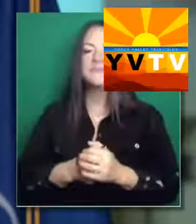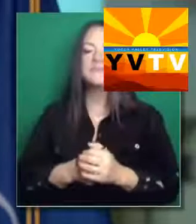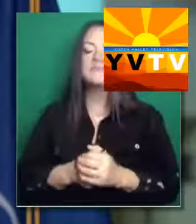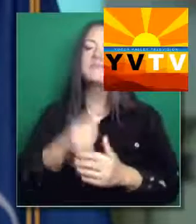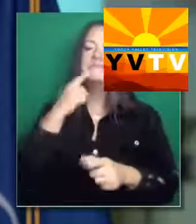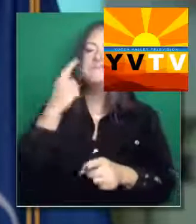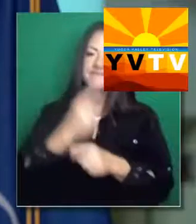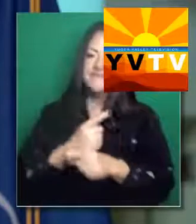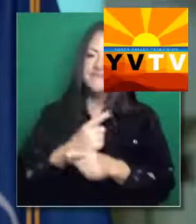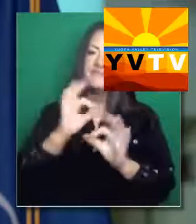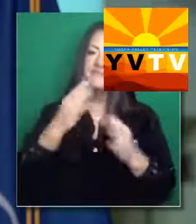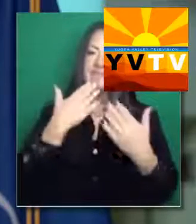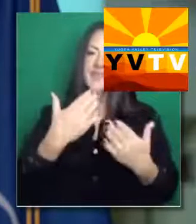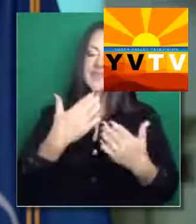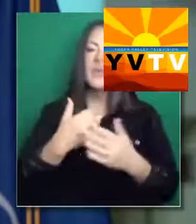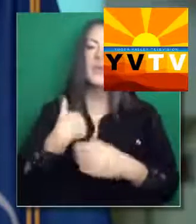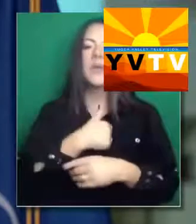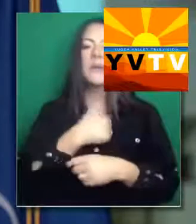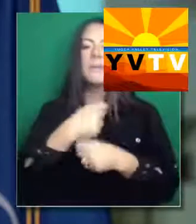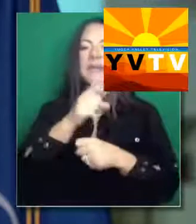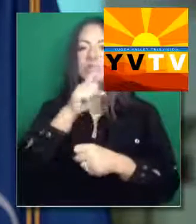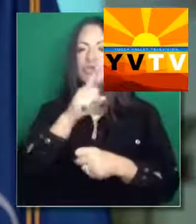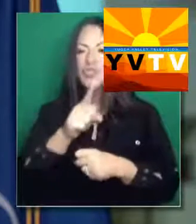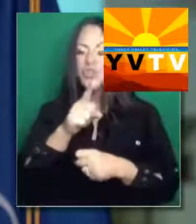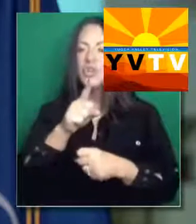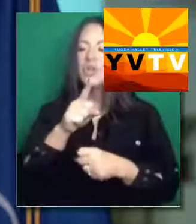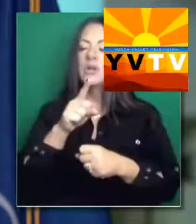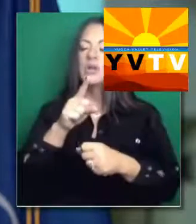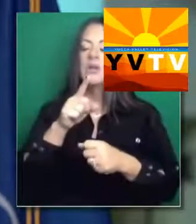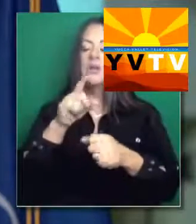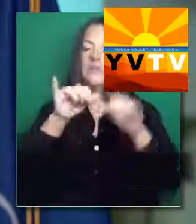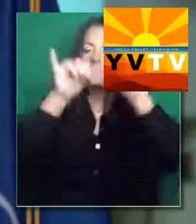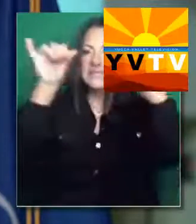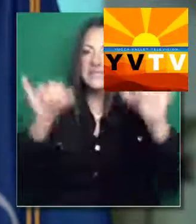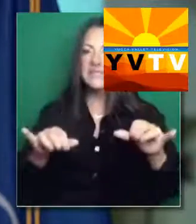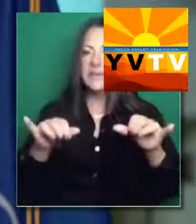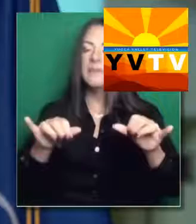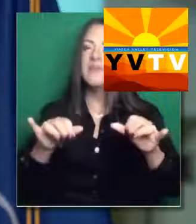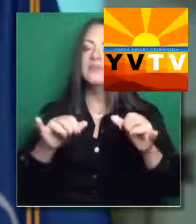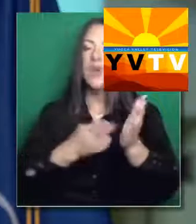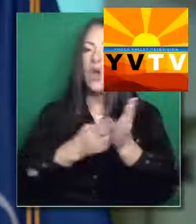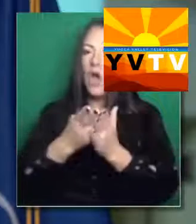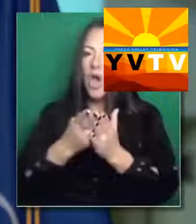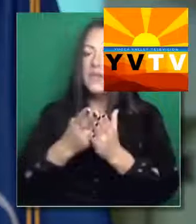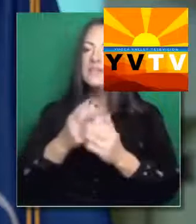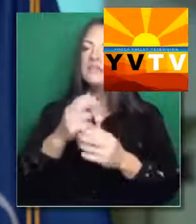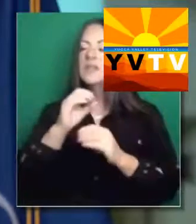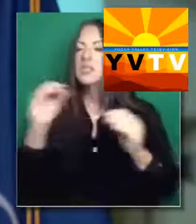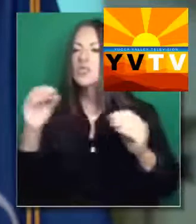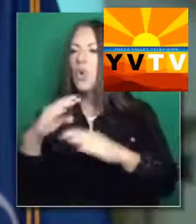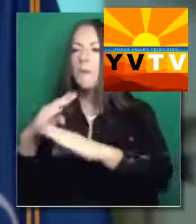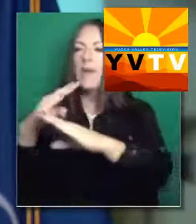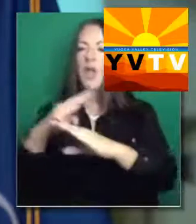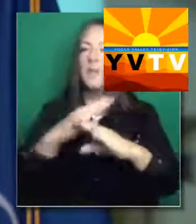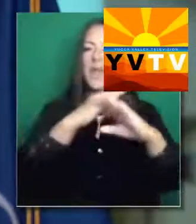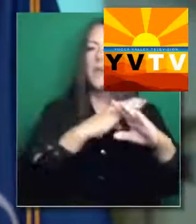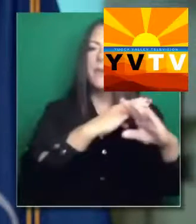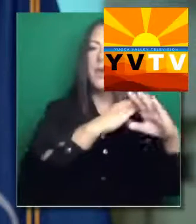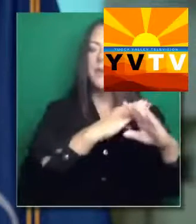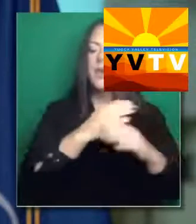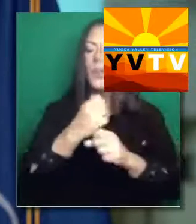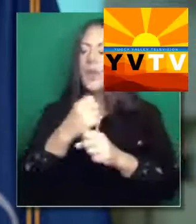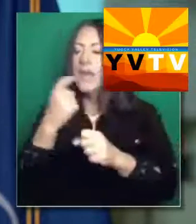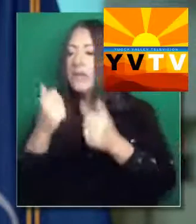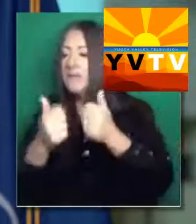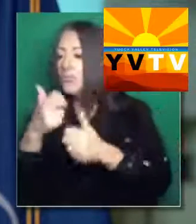distribution, making sure people are held accountable, making sure the system's transparent, where there are bottlenecks, that we have flexibility as we identified